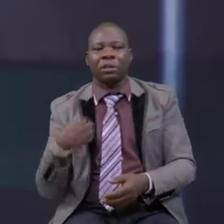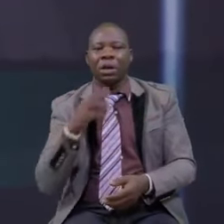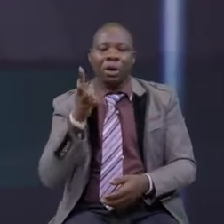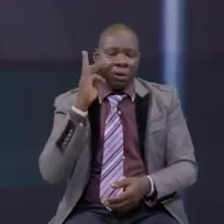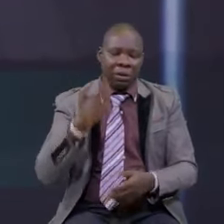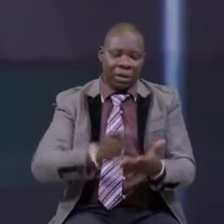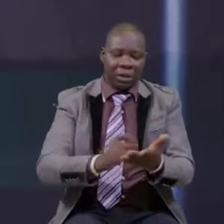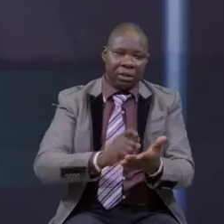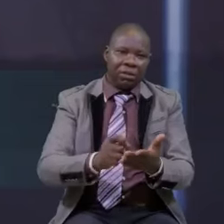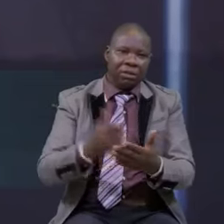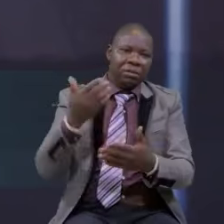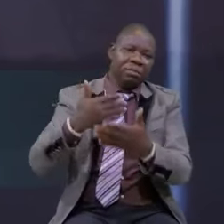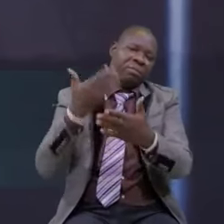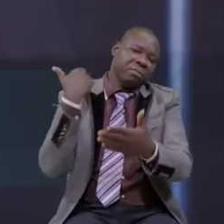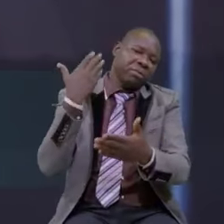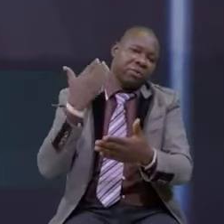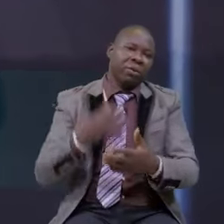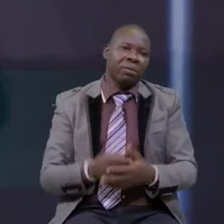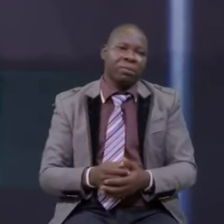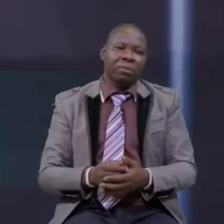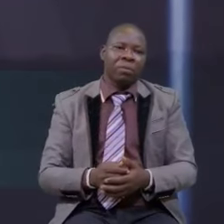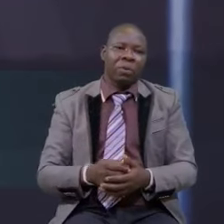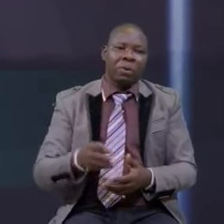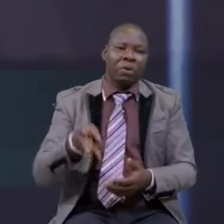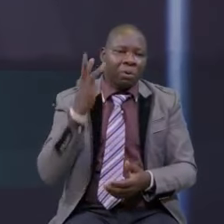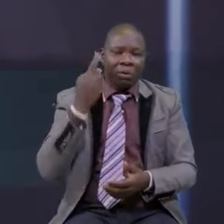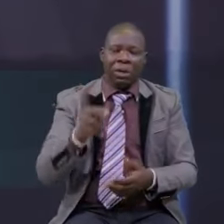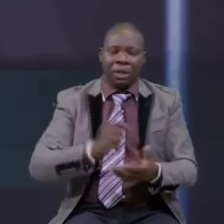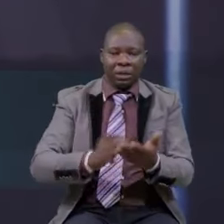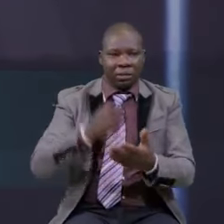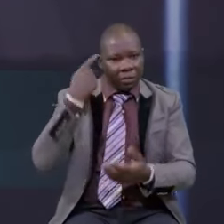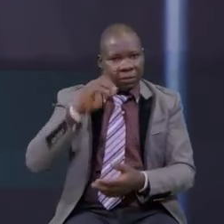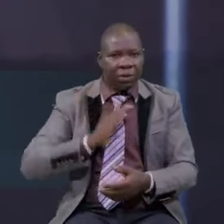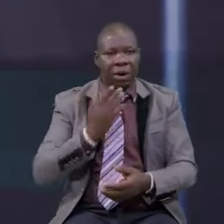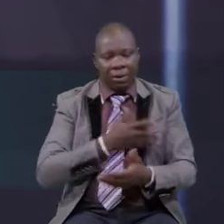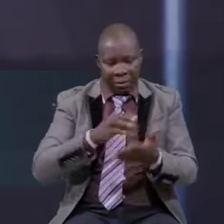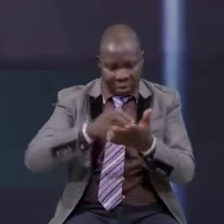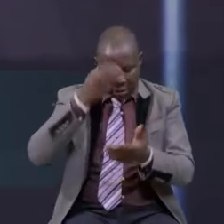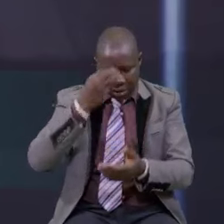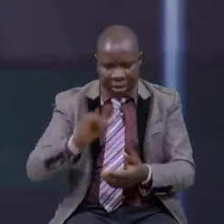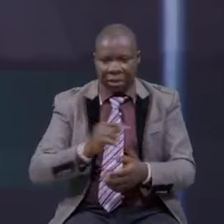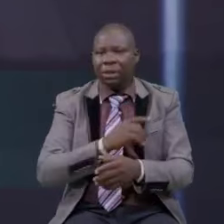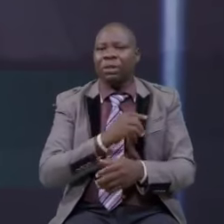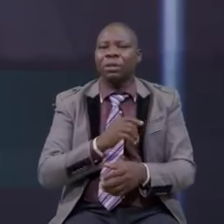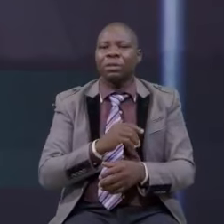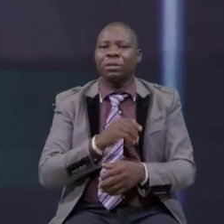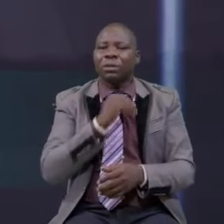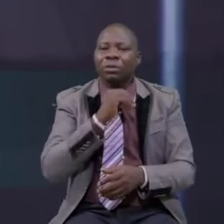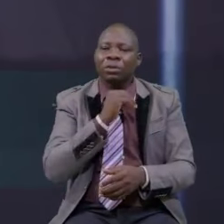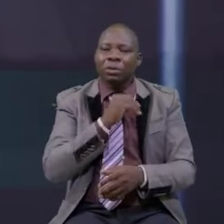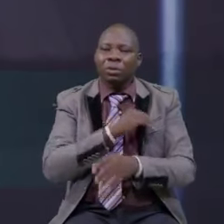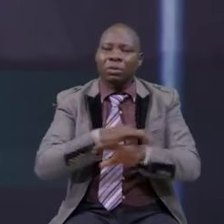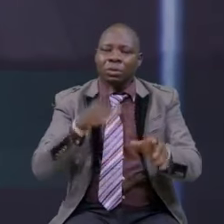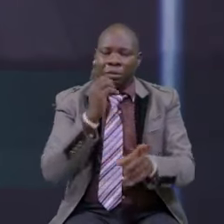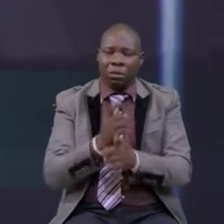written aforetime, were written for our learning, not just to leave the Bible on